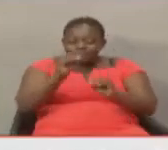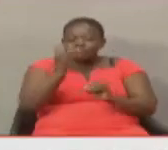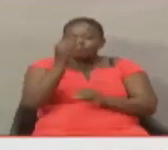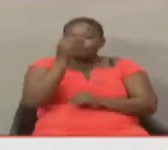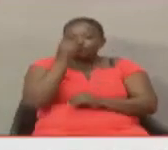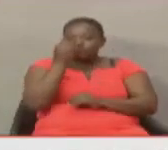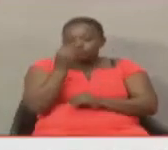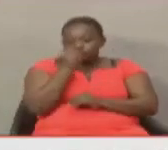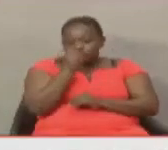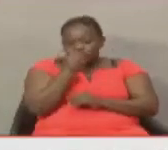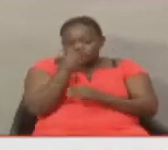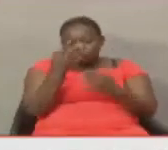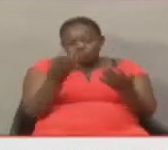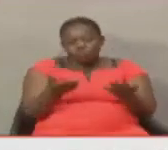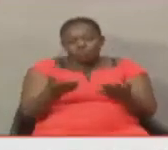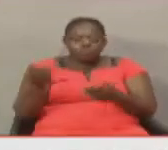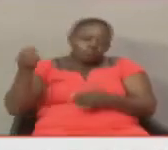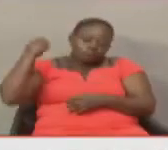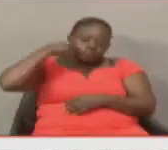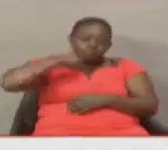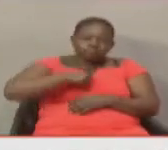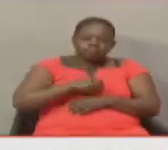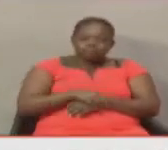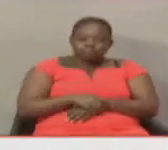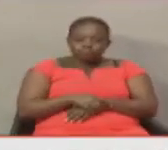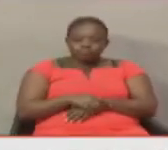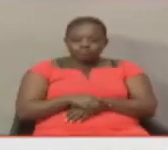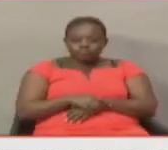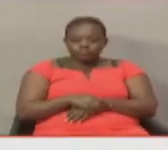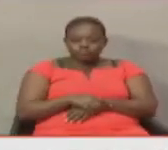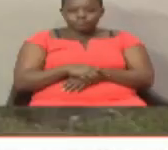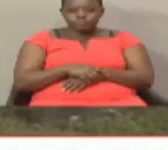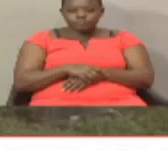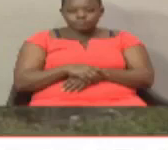ekyokulya oba ekyokwebika.